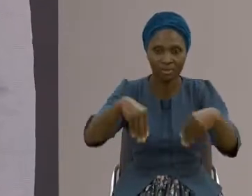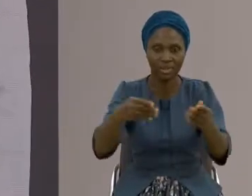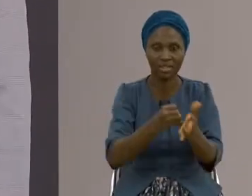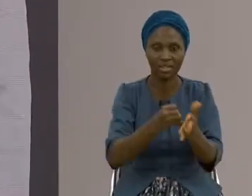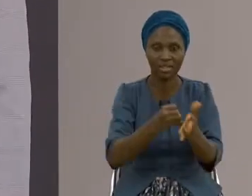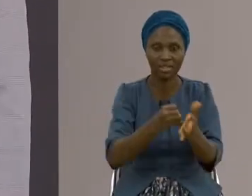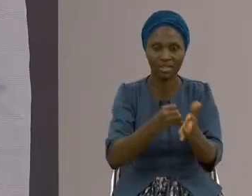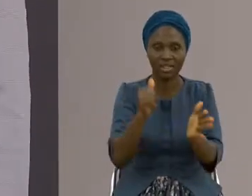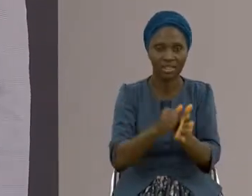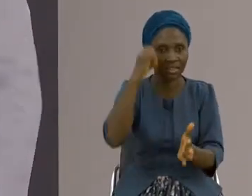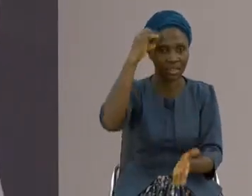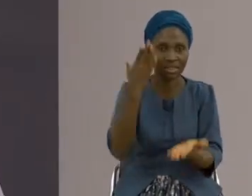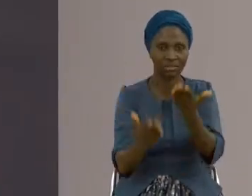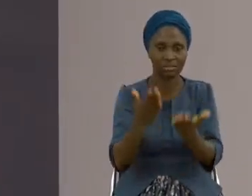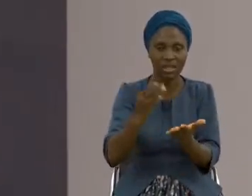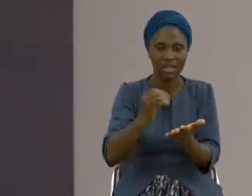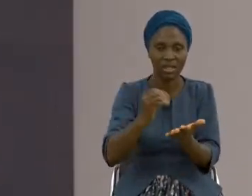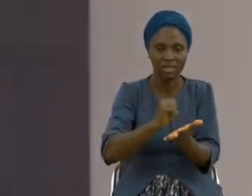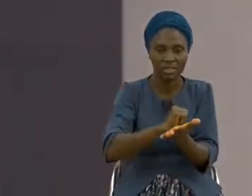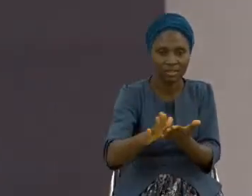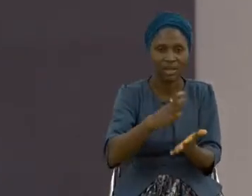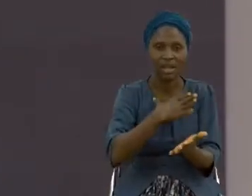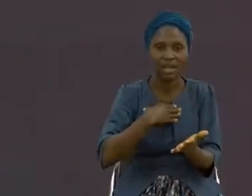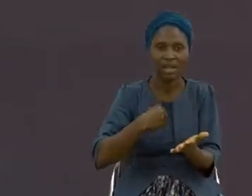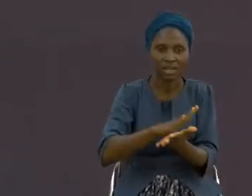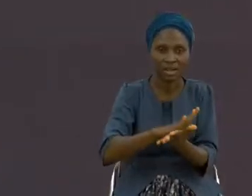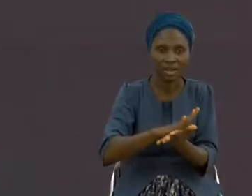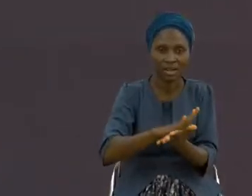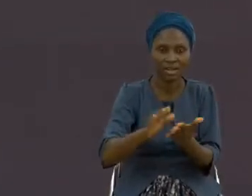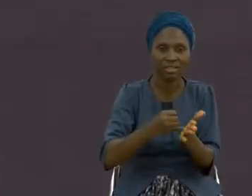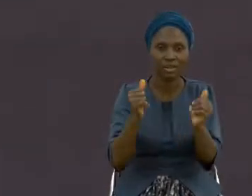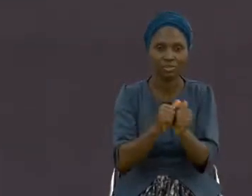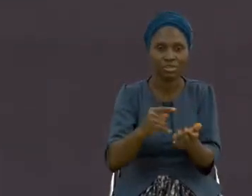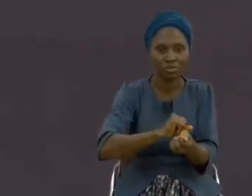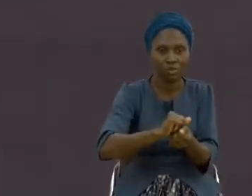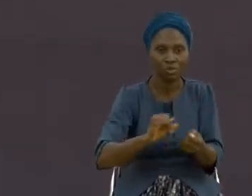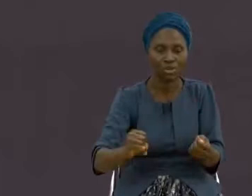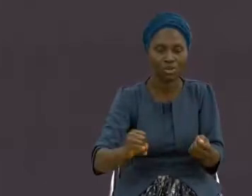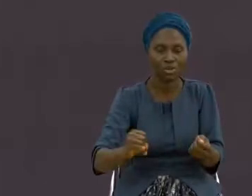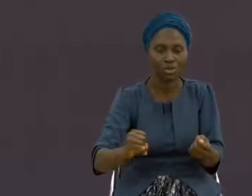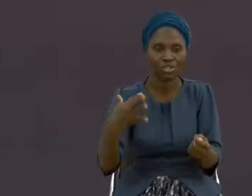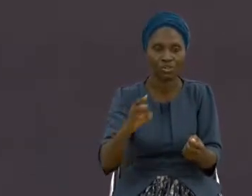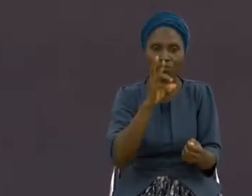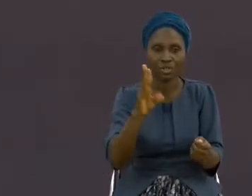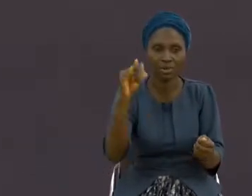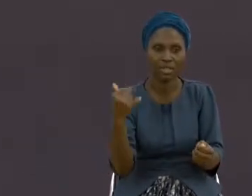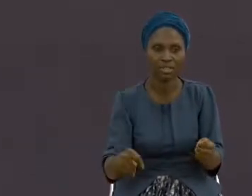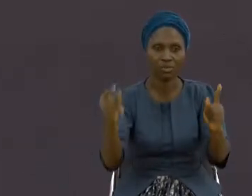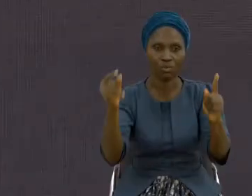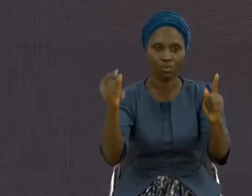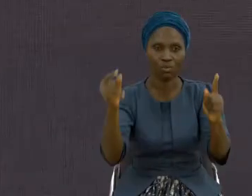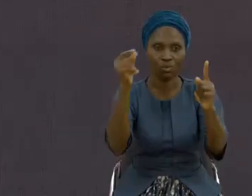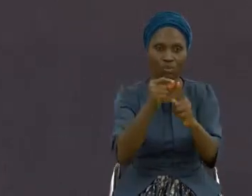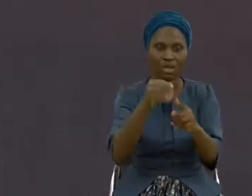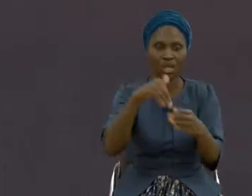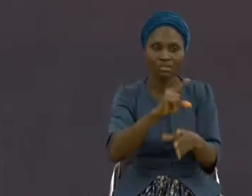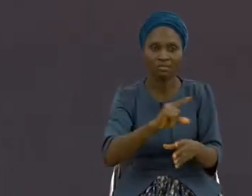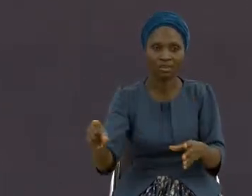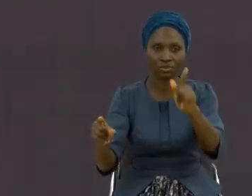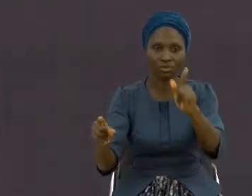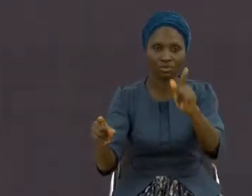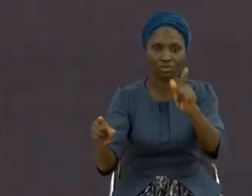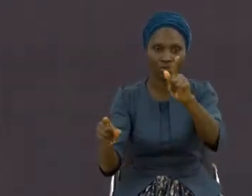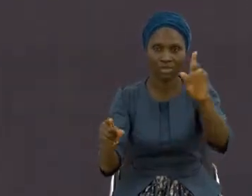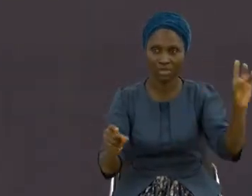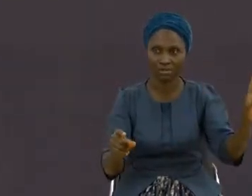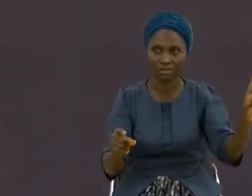washing of water by the world in verse 27 it says that he might present age